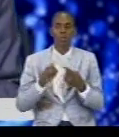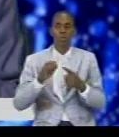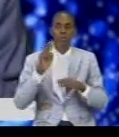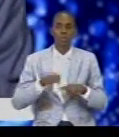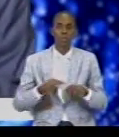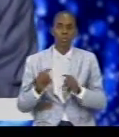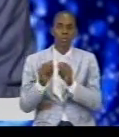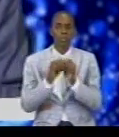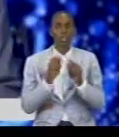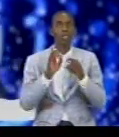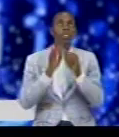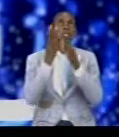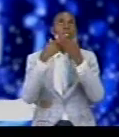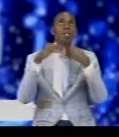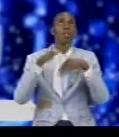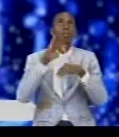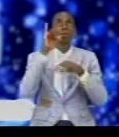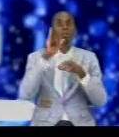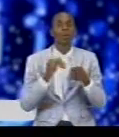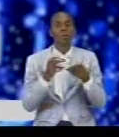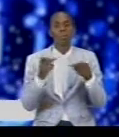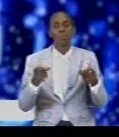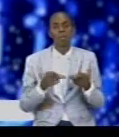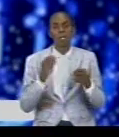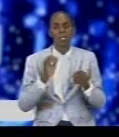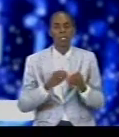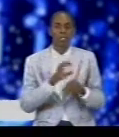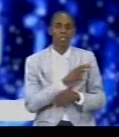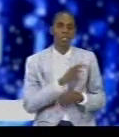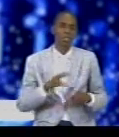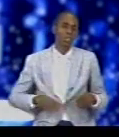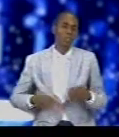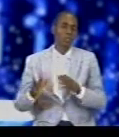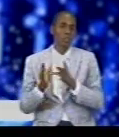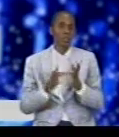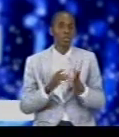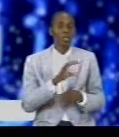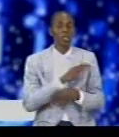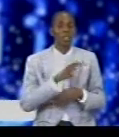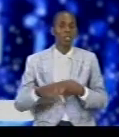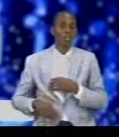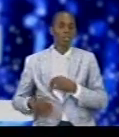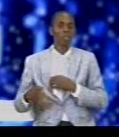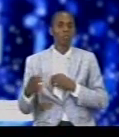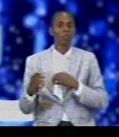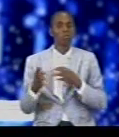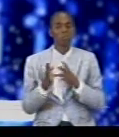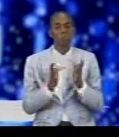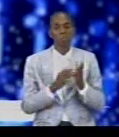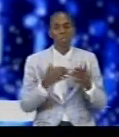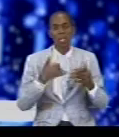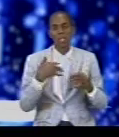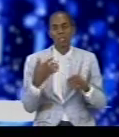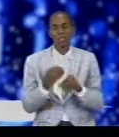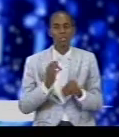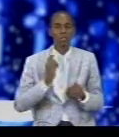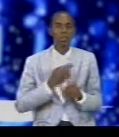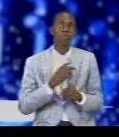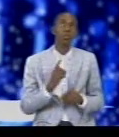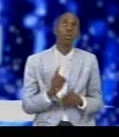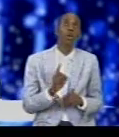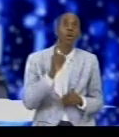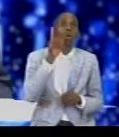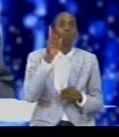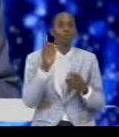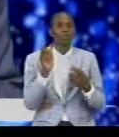in Christ Jesus. So Christ has elevated us to the position where we are seated with him, together